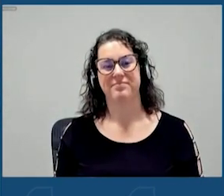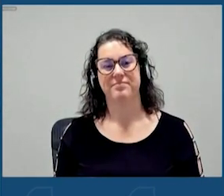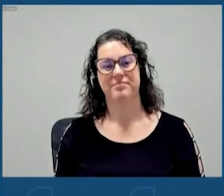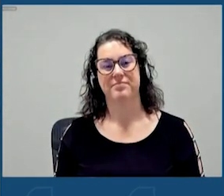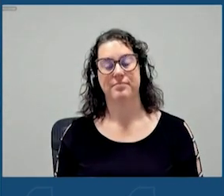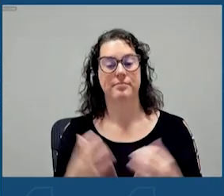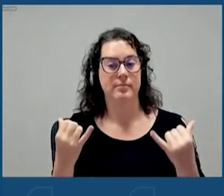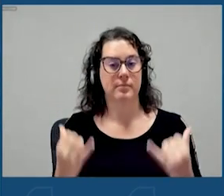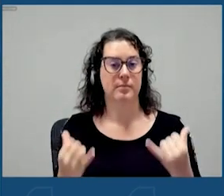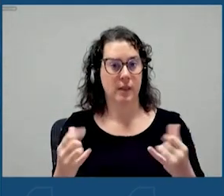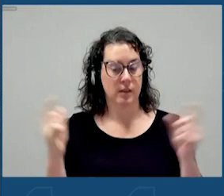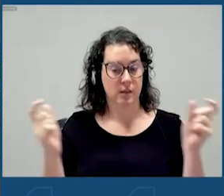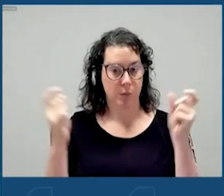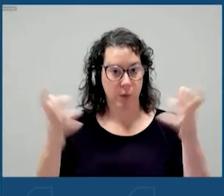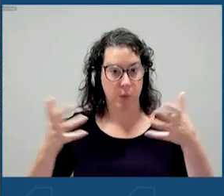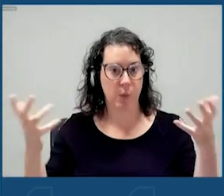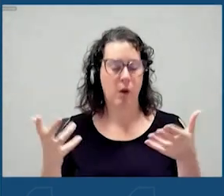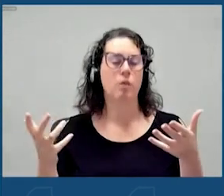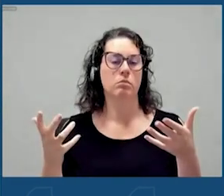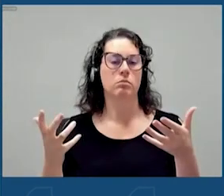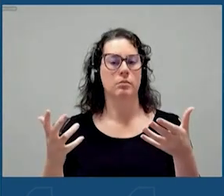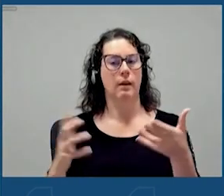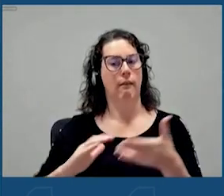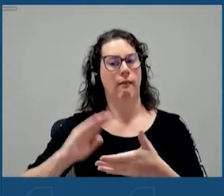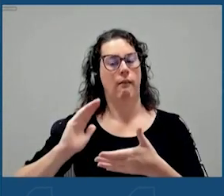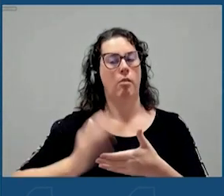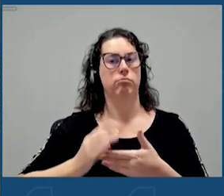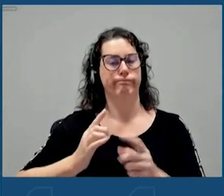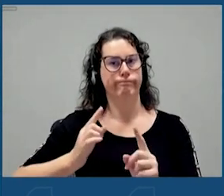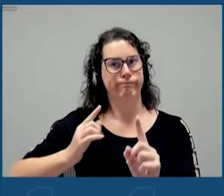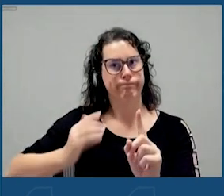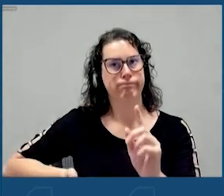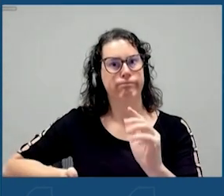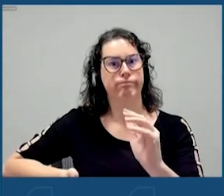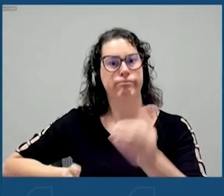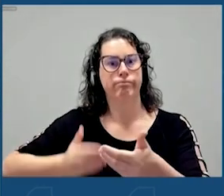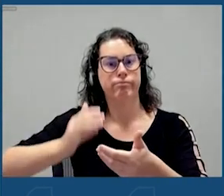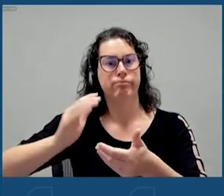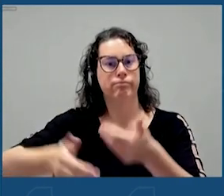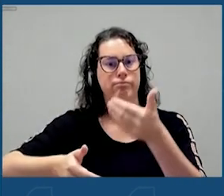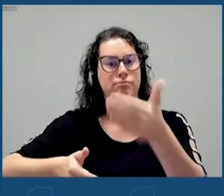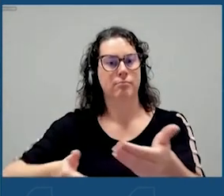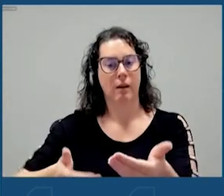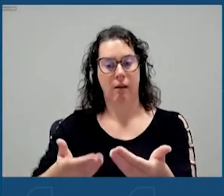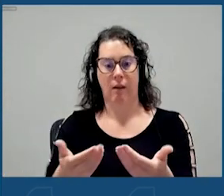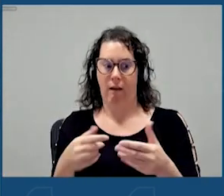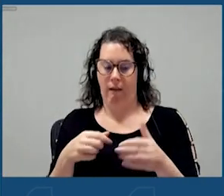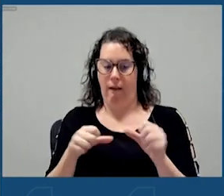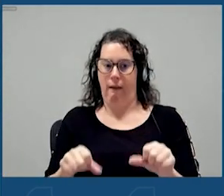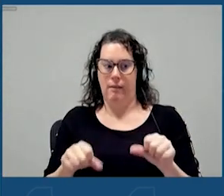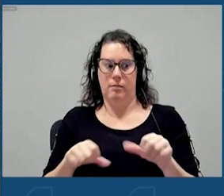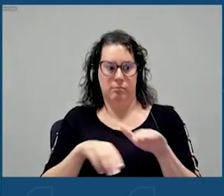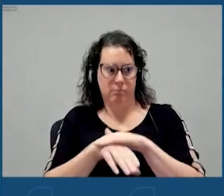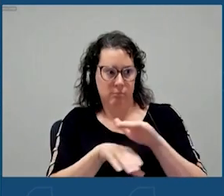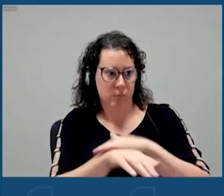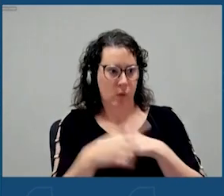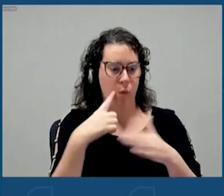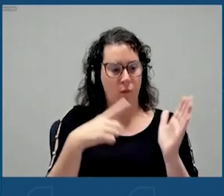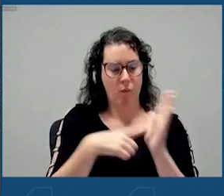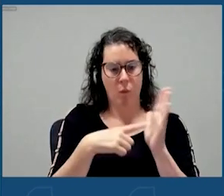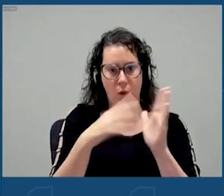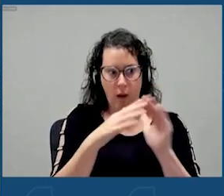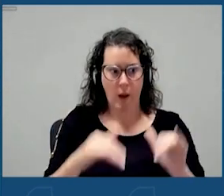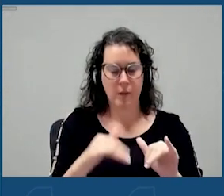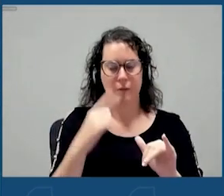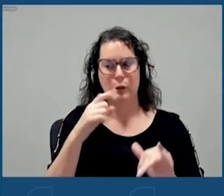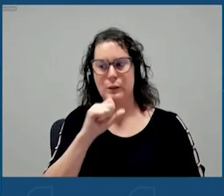Today, we celebrate another step in the right direction in expanding access to affordable housing for seniors in the city of Buffalo.